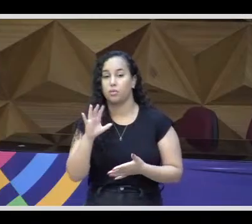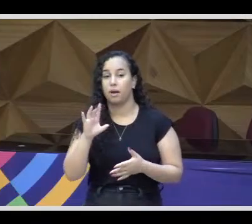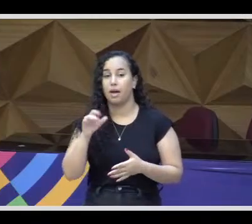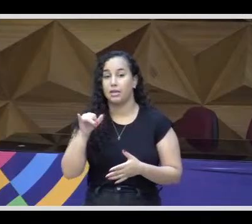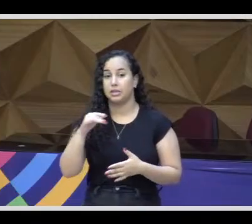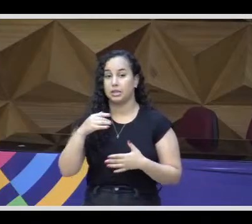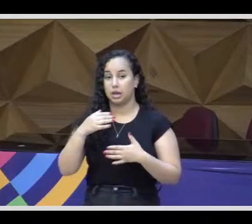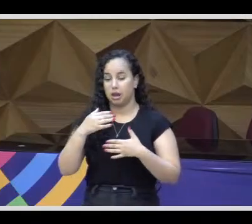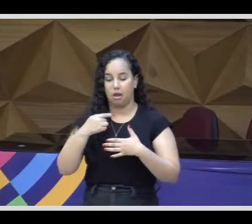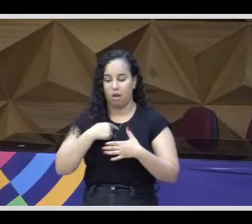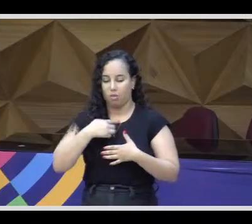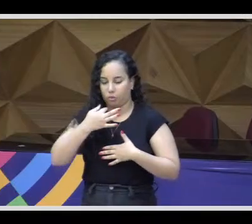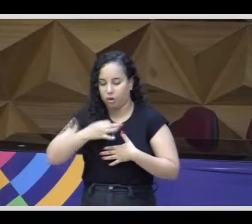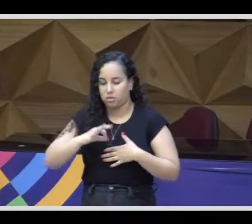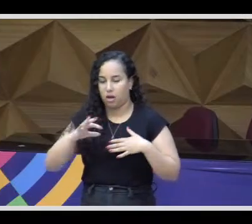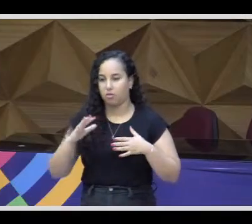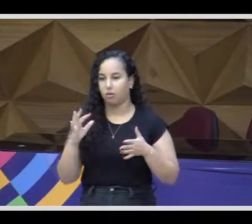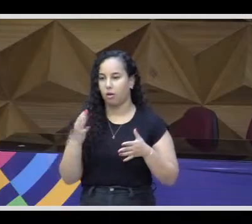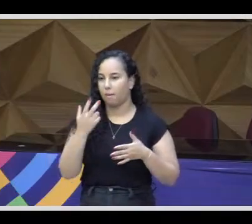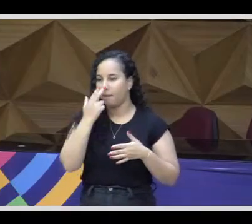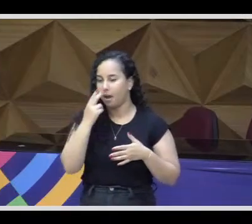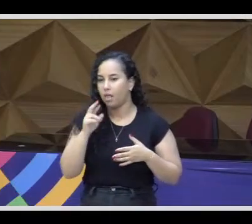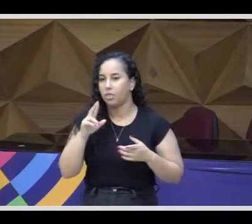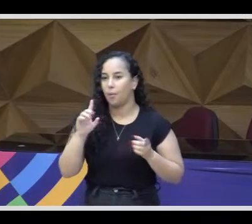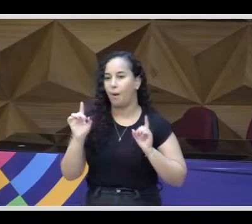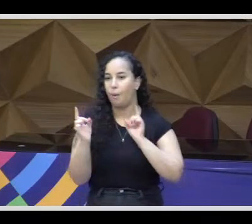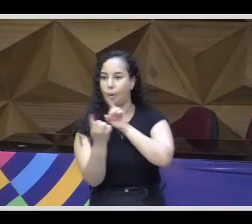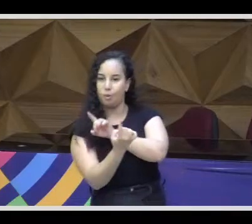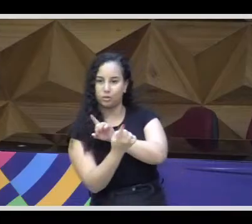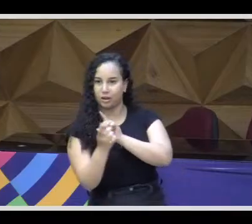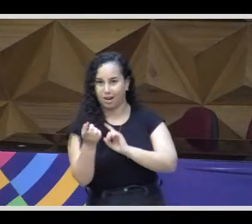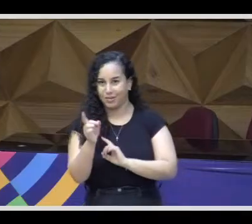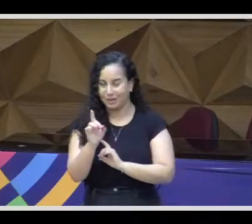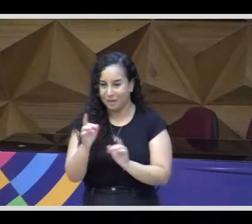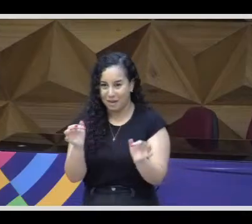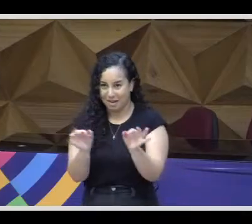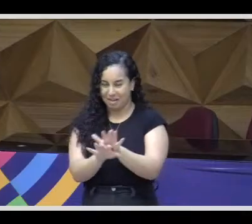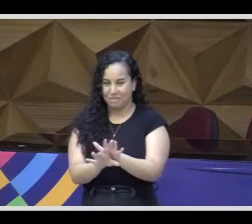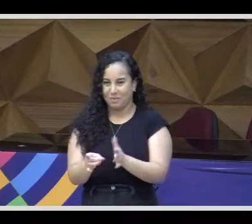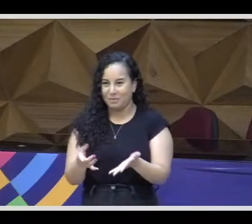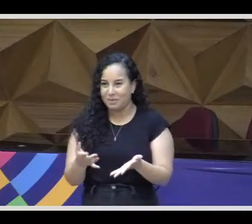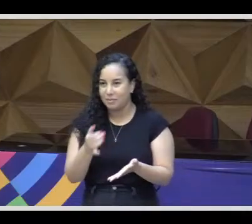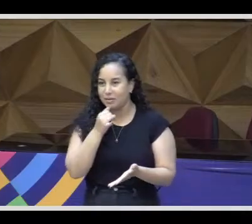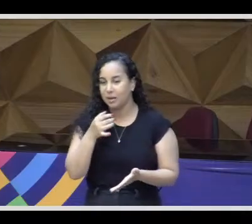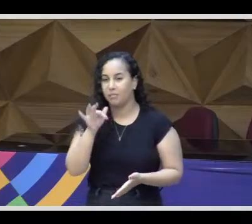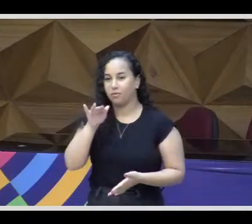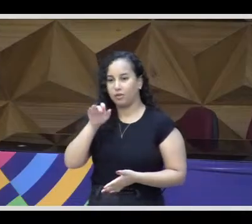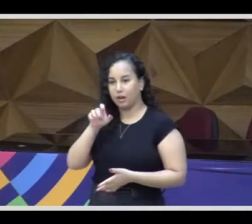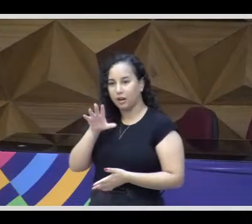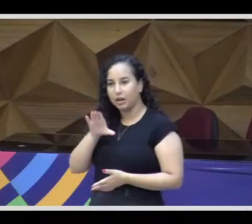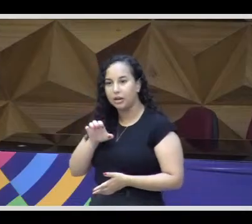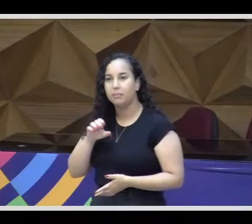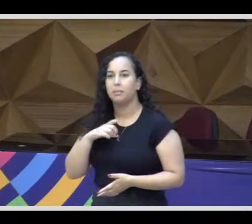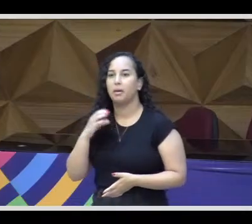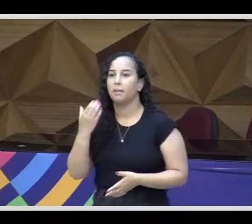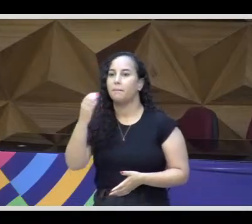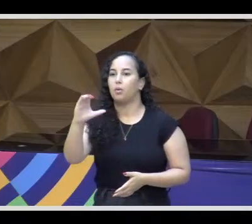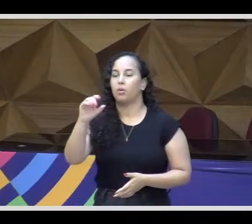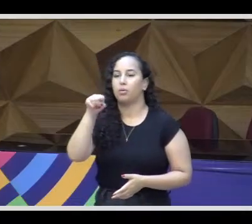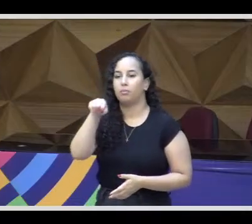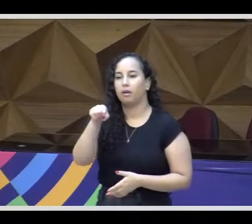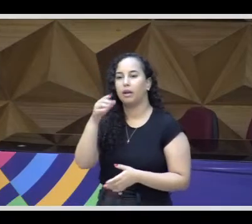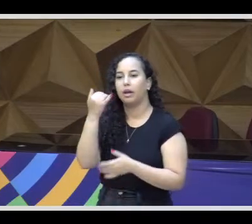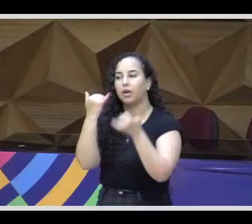it's right. It's not the opposite anymore. It's not about Felipe publishing data that